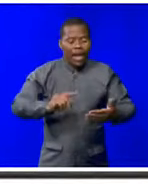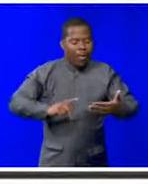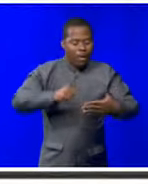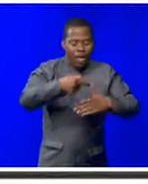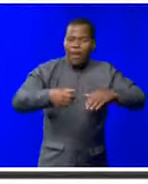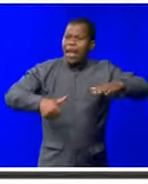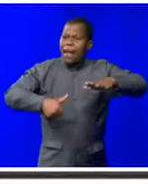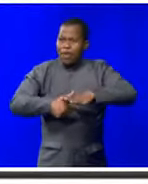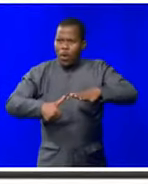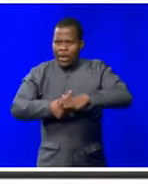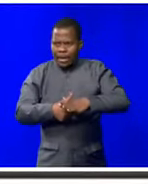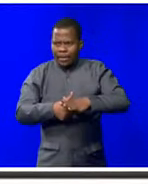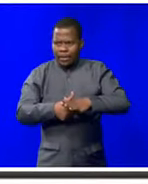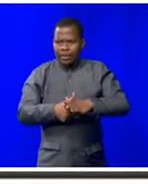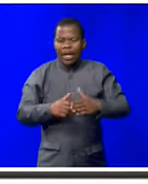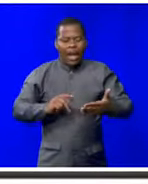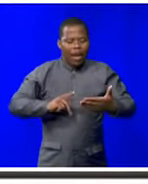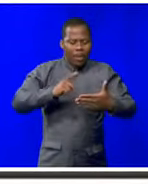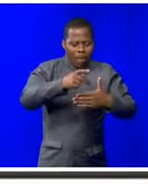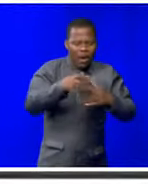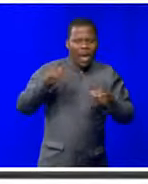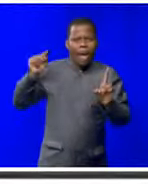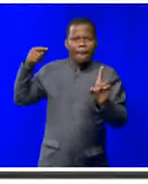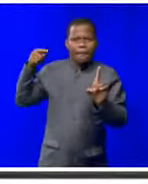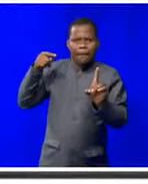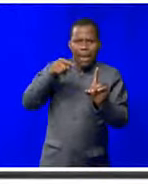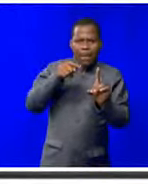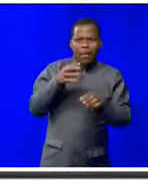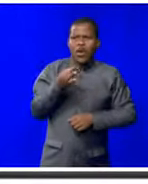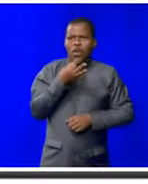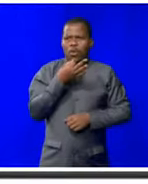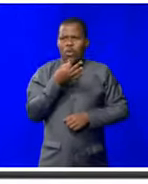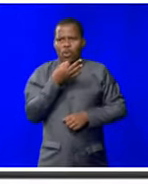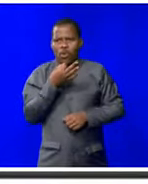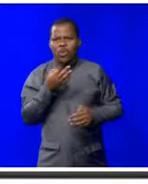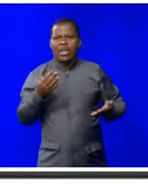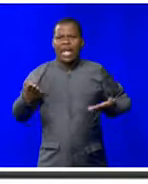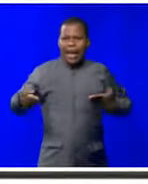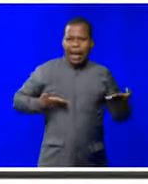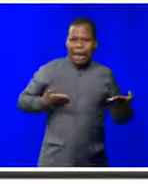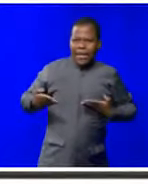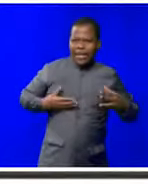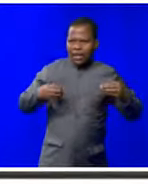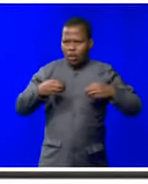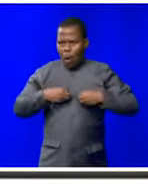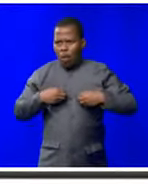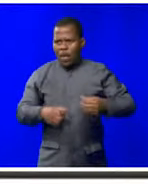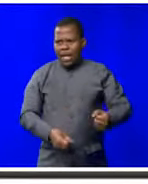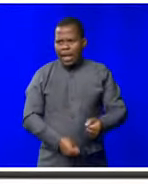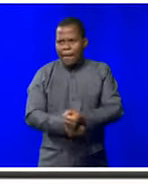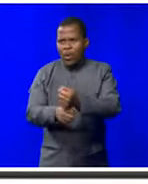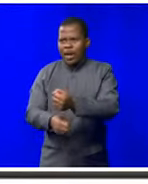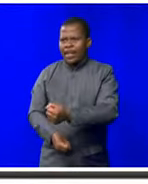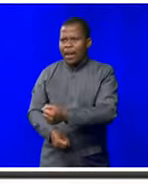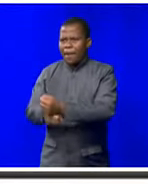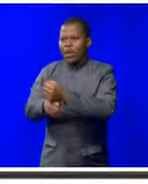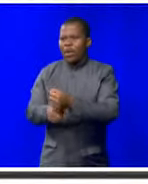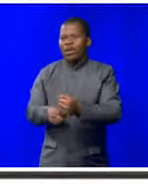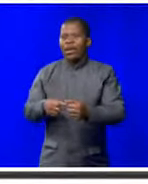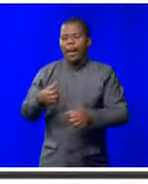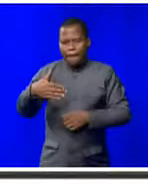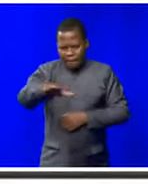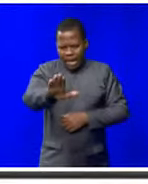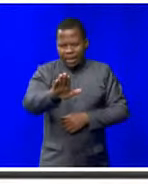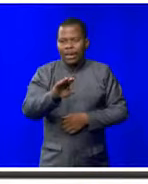The objective is to really support young entrepreneurs or early stage businesses to